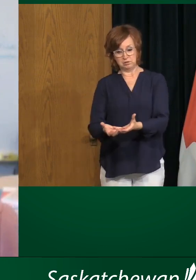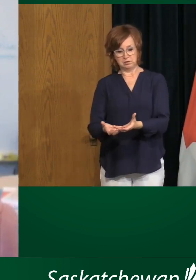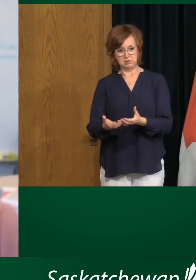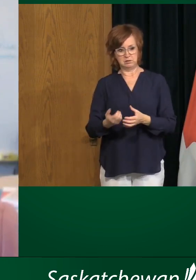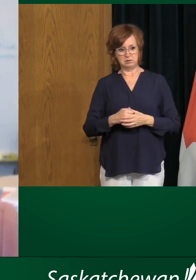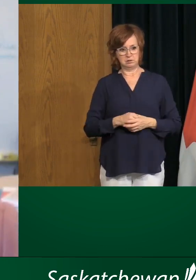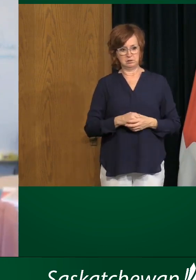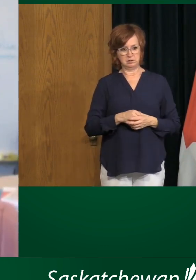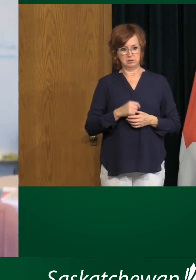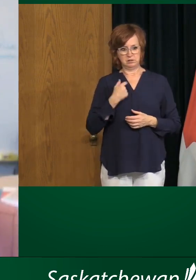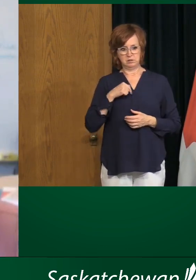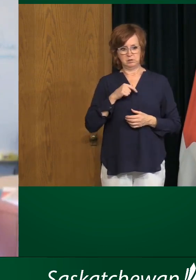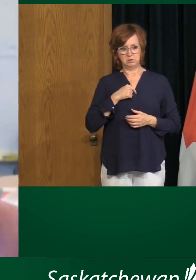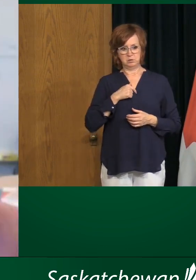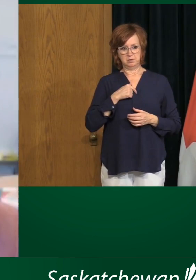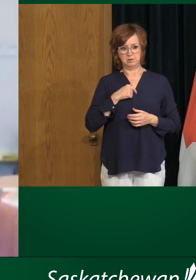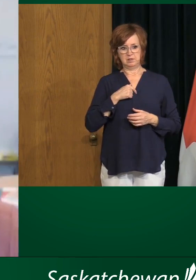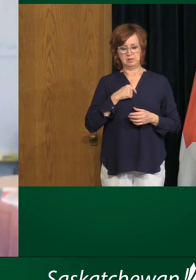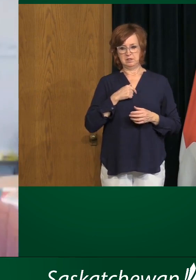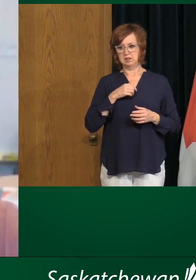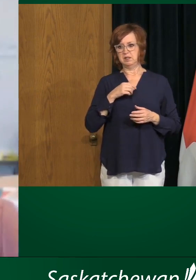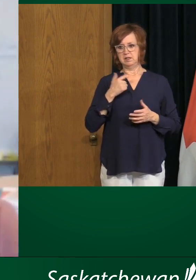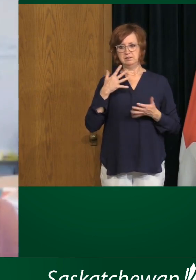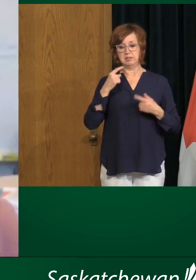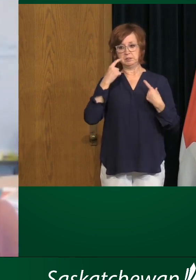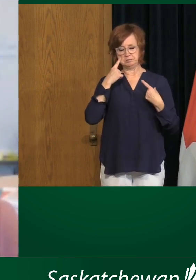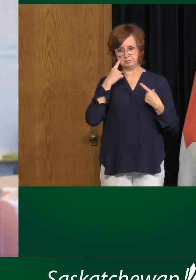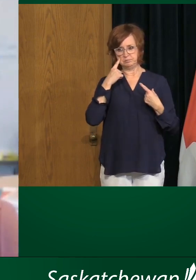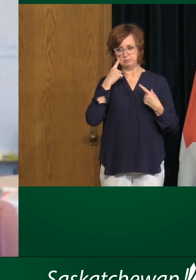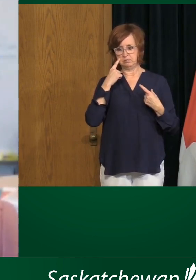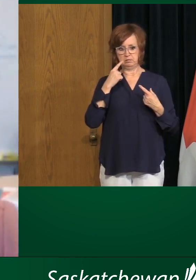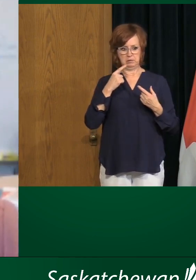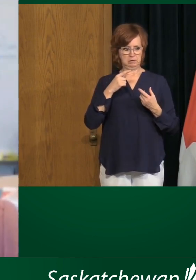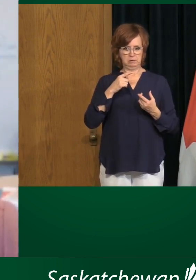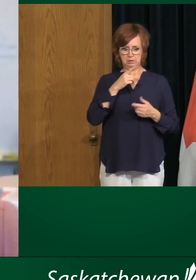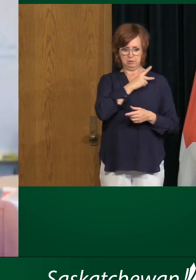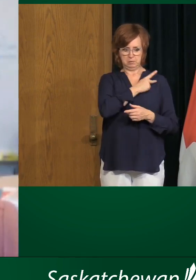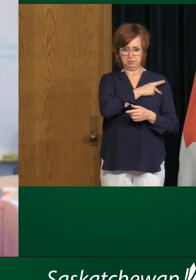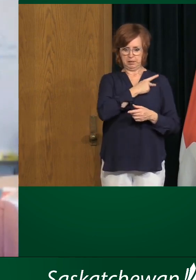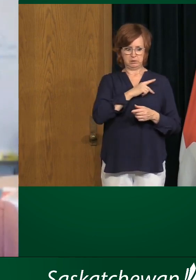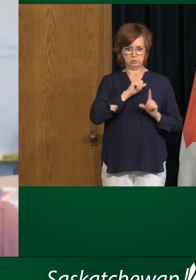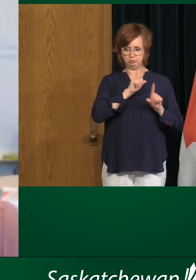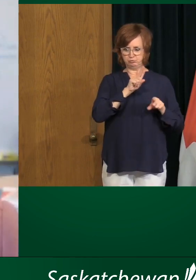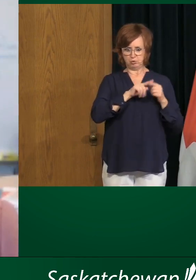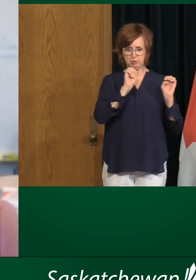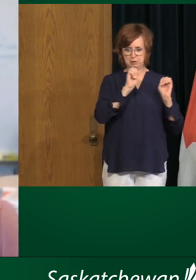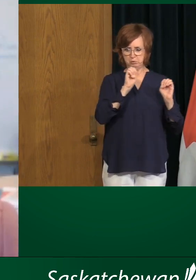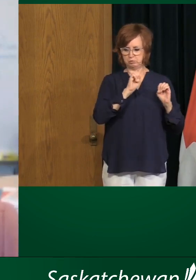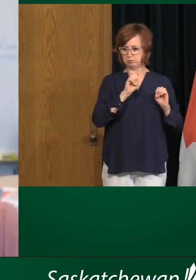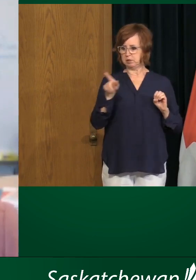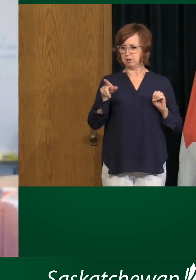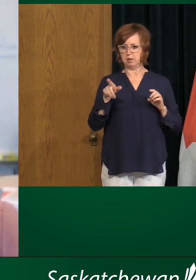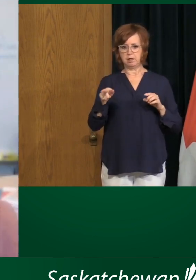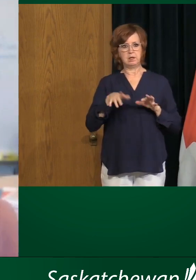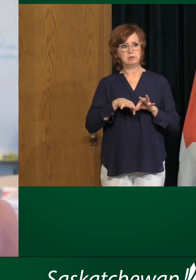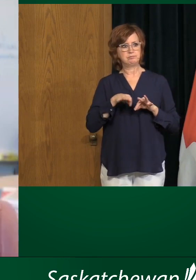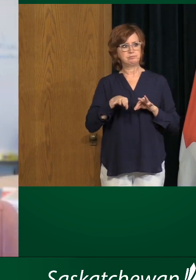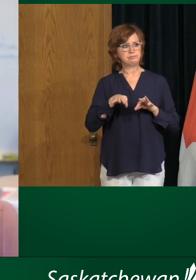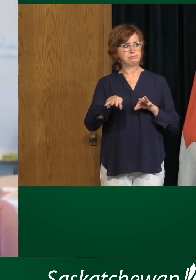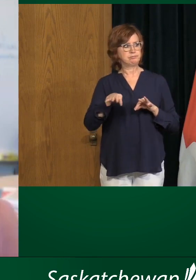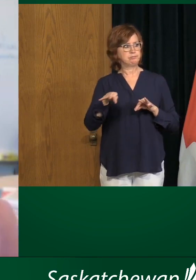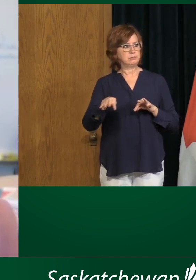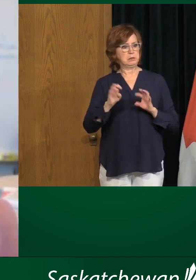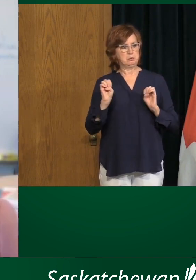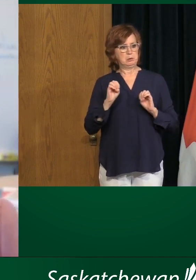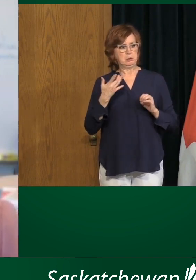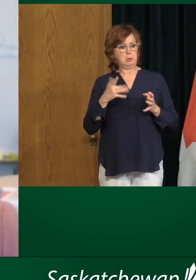patients presenting to emergency rooms. And we've been consistently trying to message out to the public that we are here for you, your